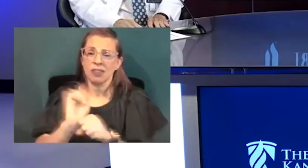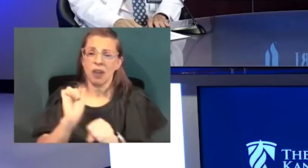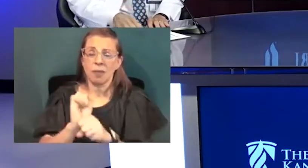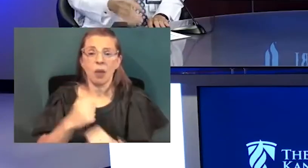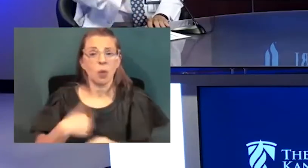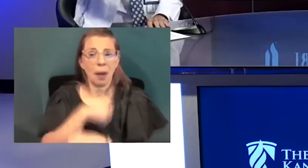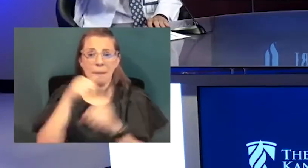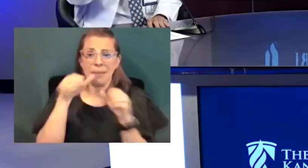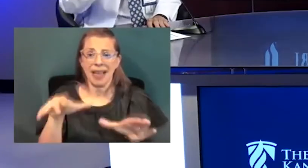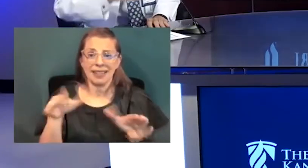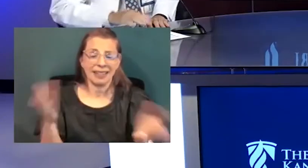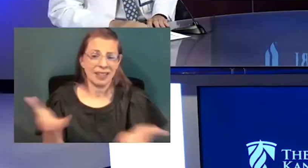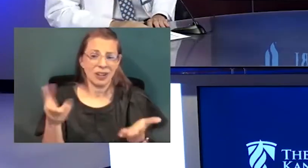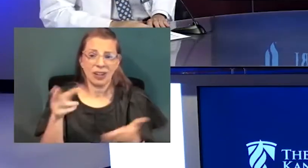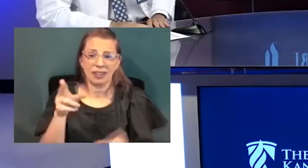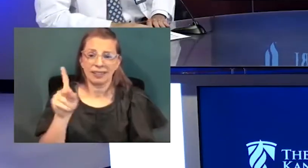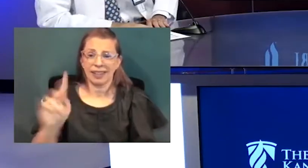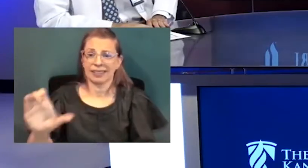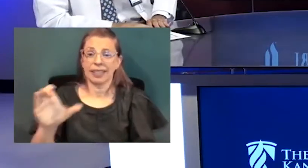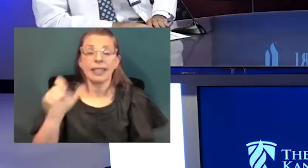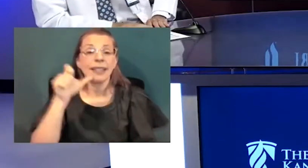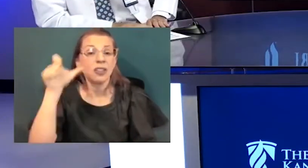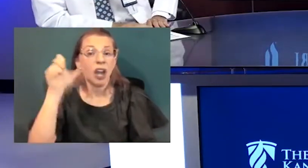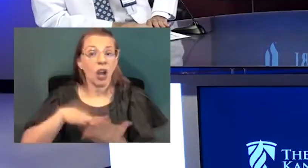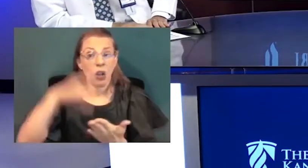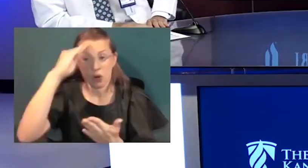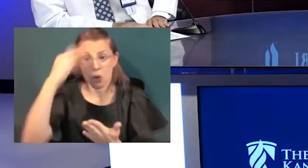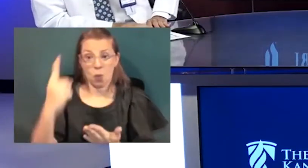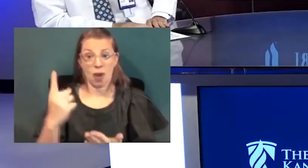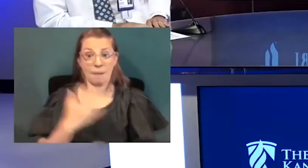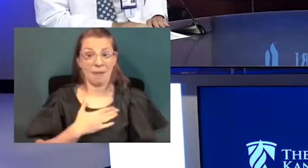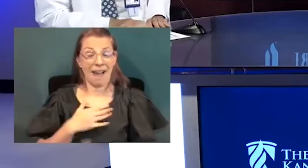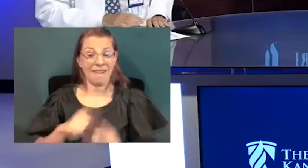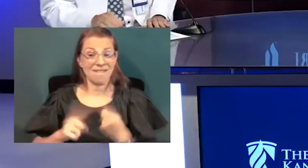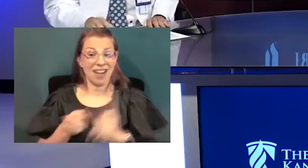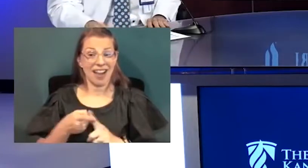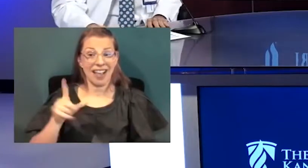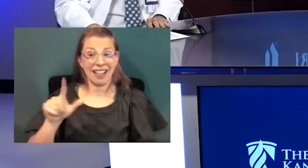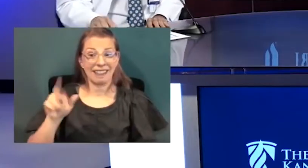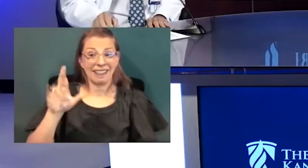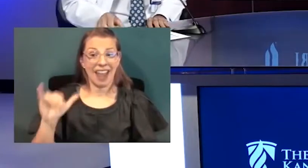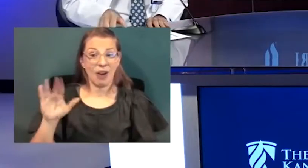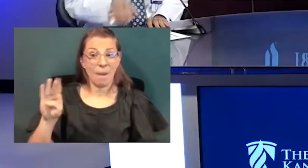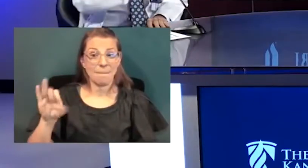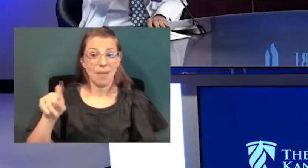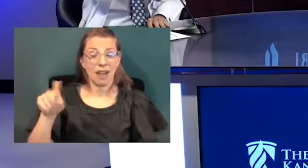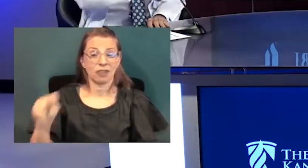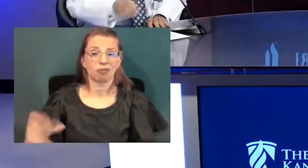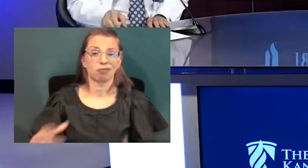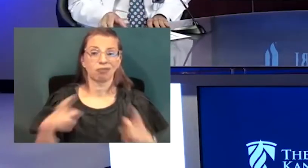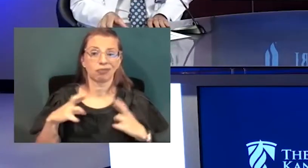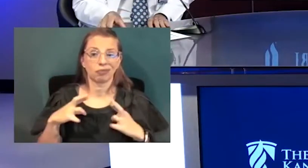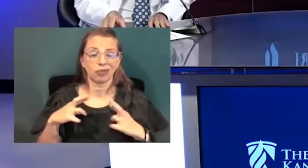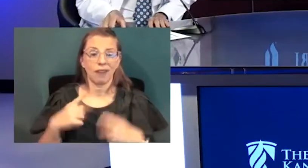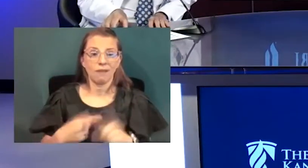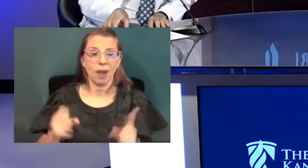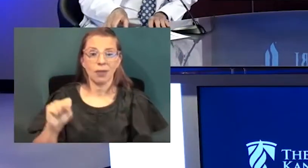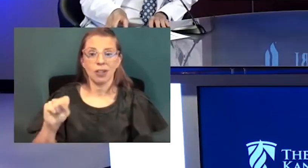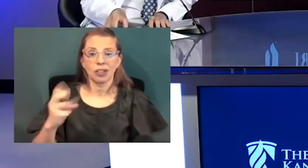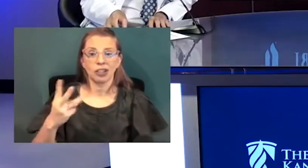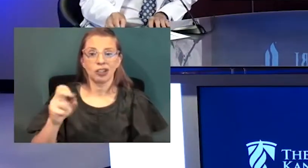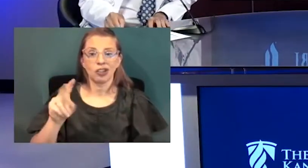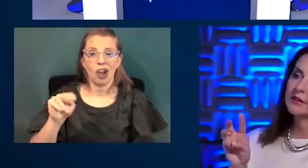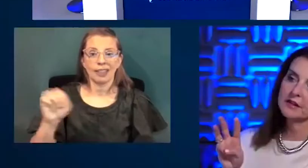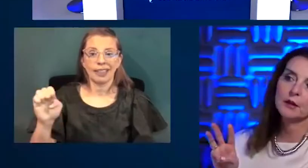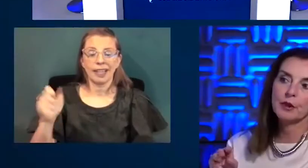group we have. And we learned yesterday that one of my friends, Larry Botts, is retiring from Shawnee Mission Medical Center. He's going to be back on though before he retires. Good